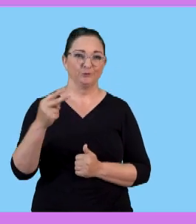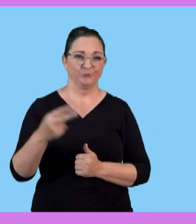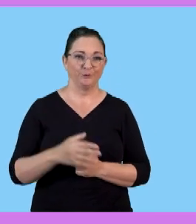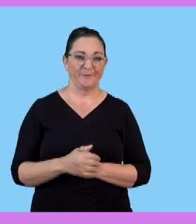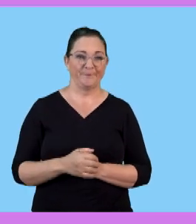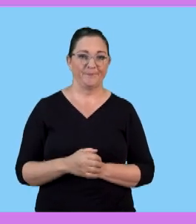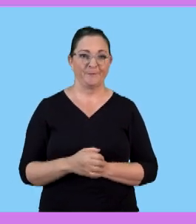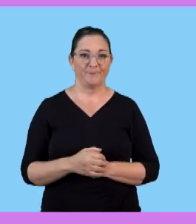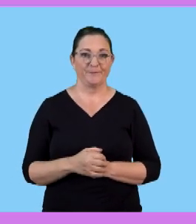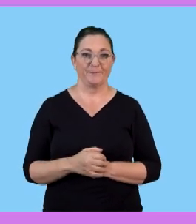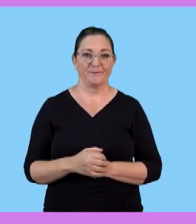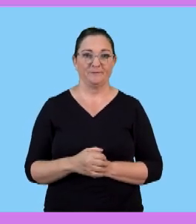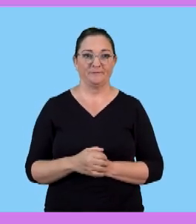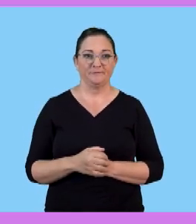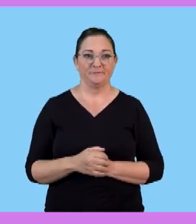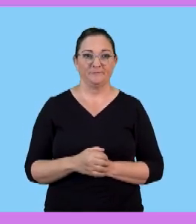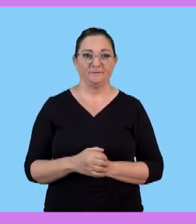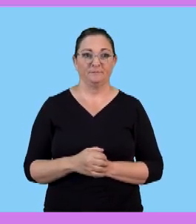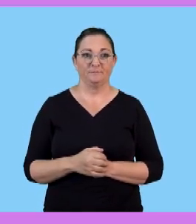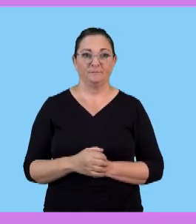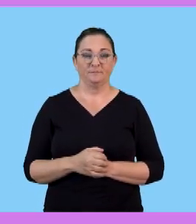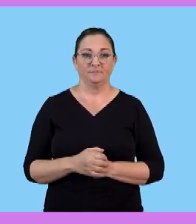in meters squared.